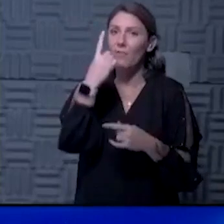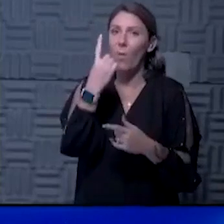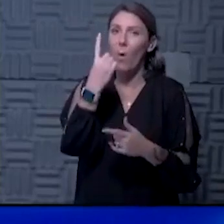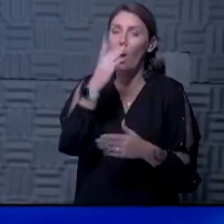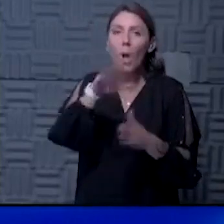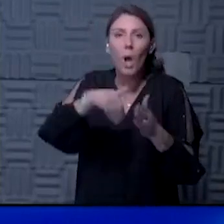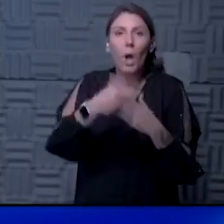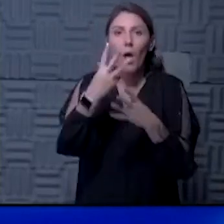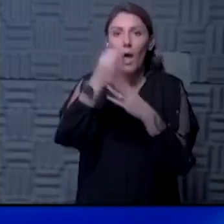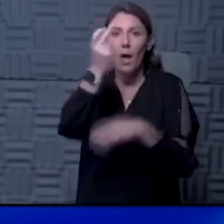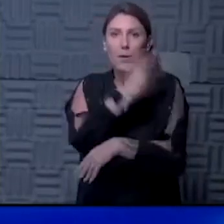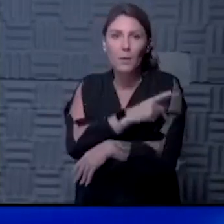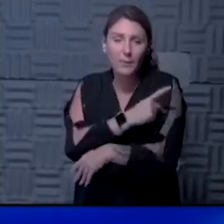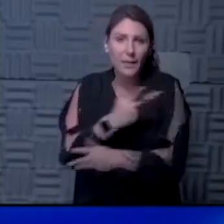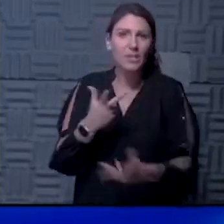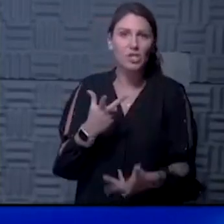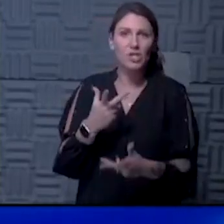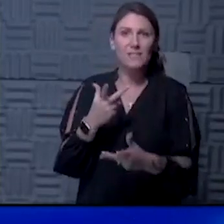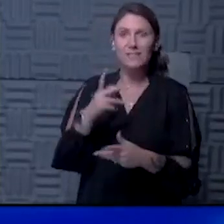outpatient. Once we get some monoclonal